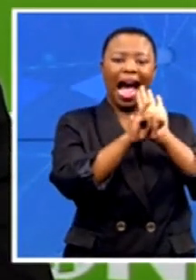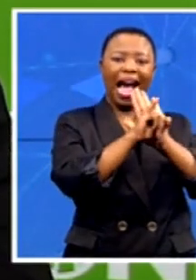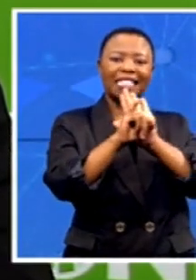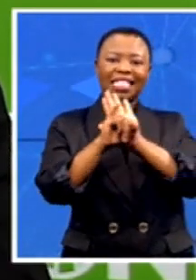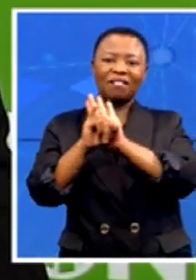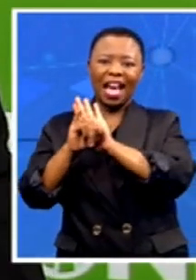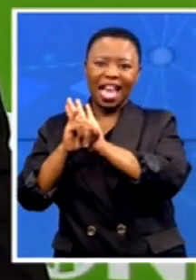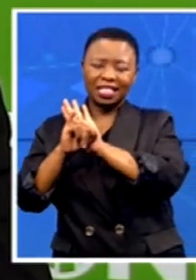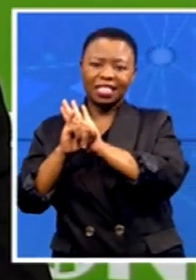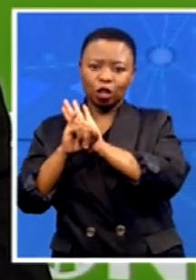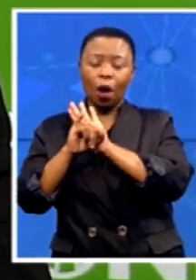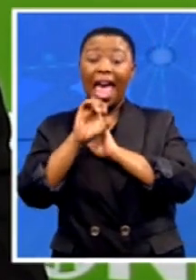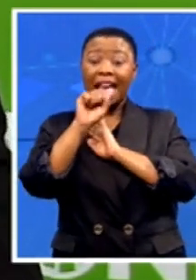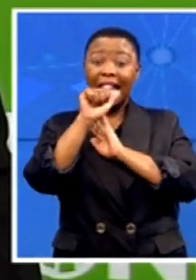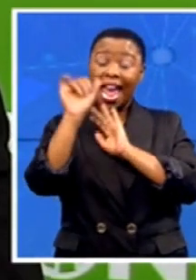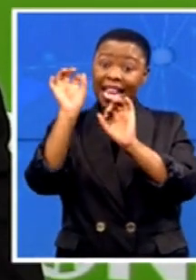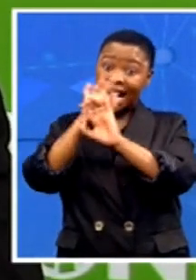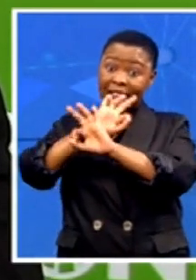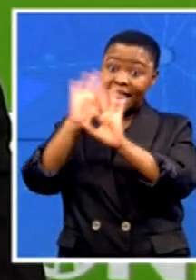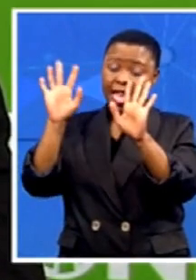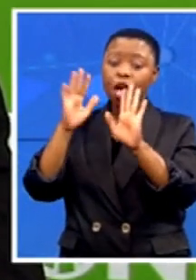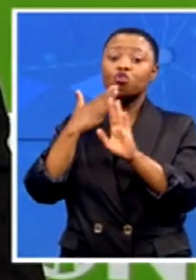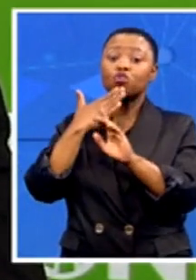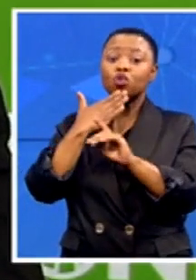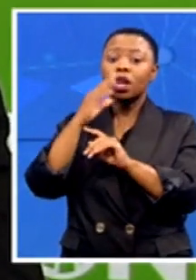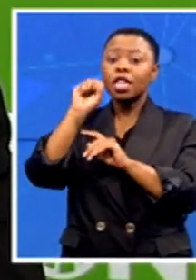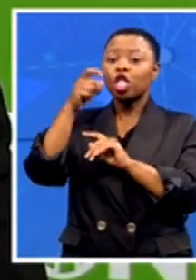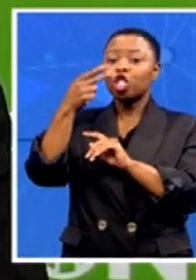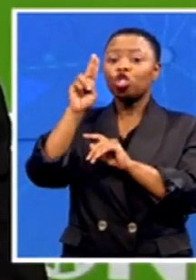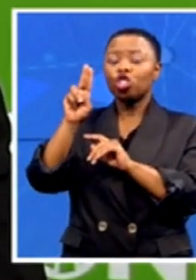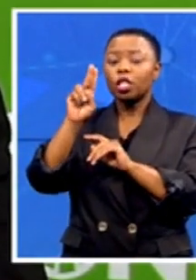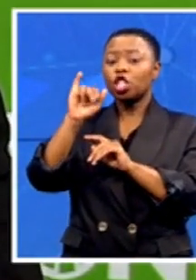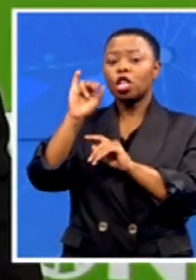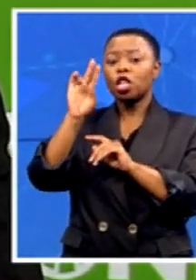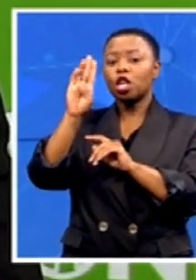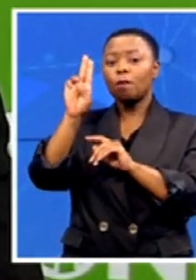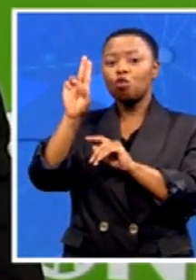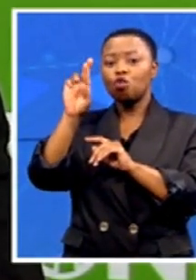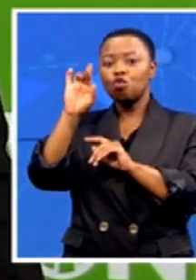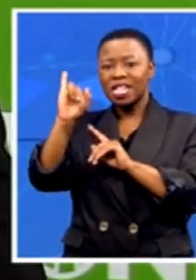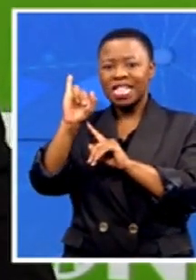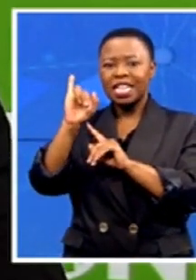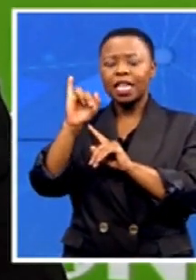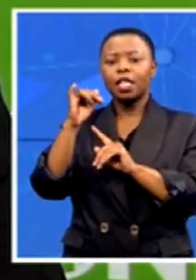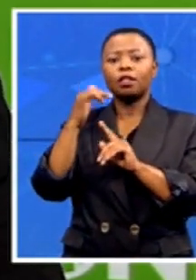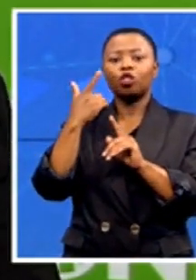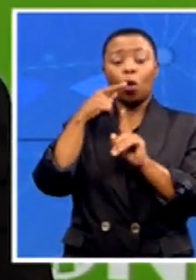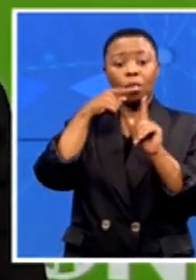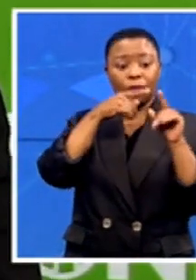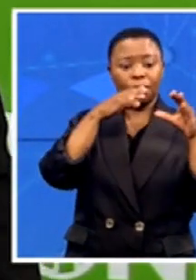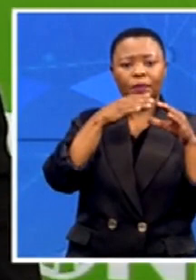to Mr. Shiburi that, in fact, what it's not seeking is a change of its